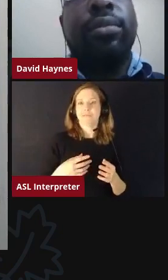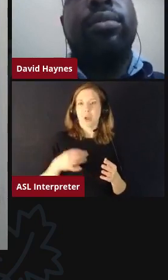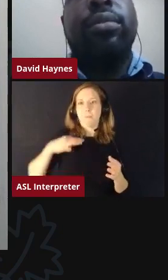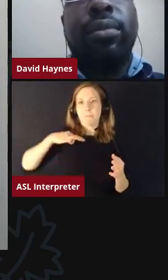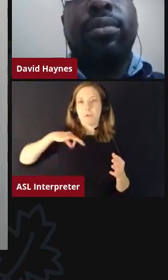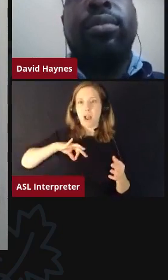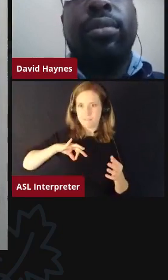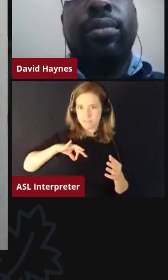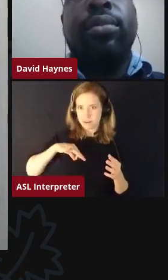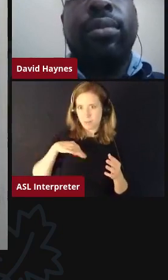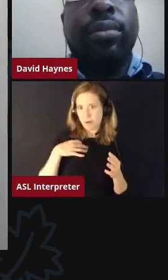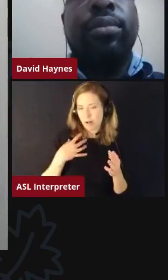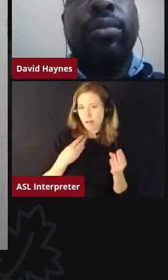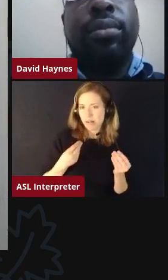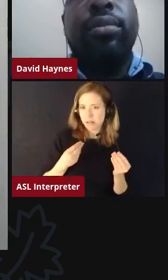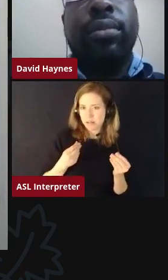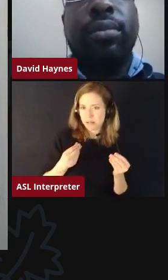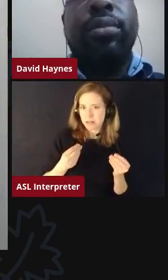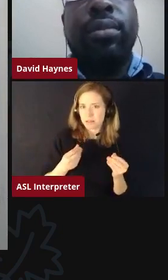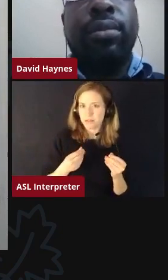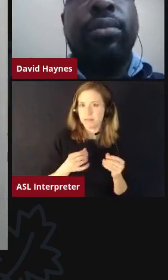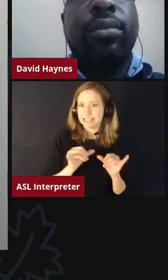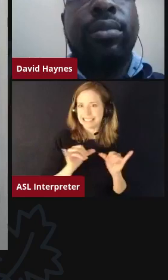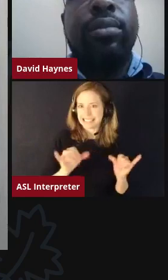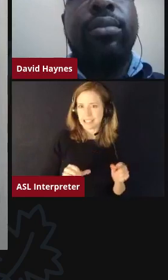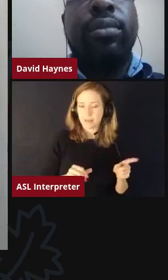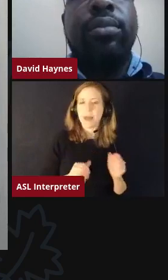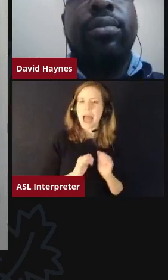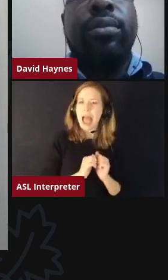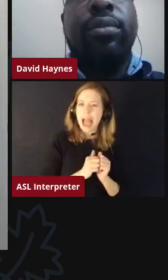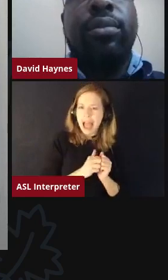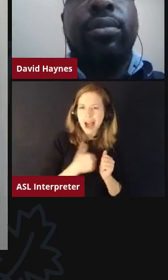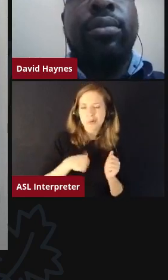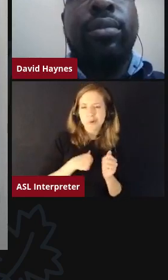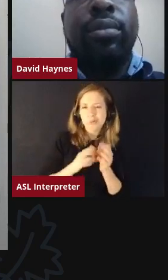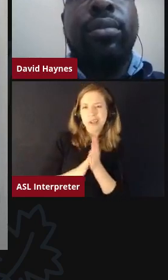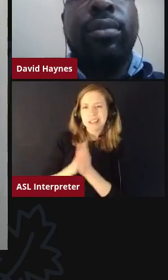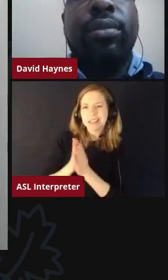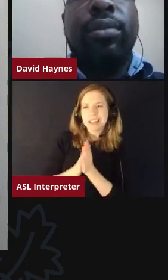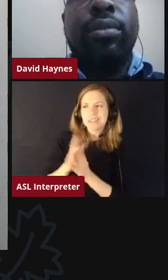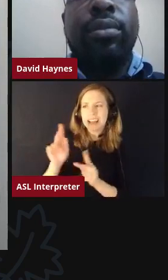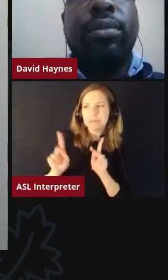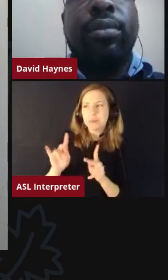incentivize geographers, doctors, researchers, and software developers